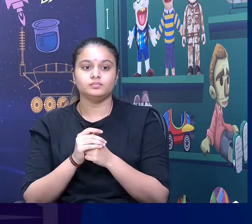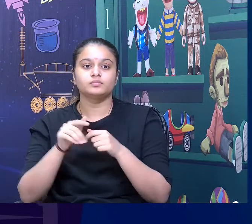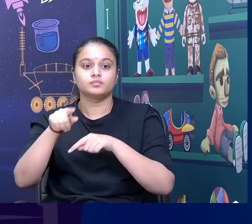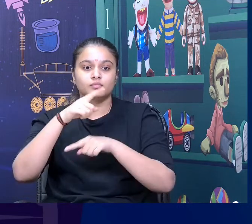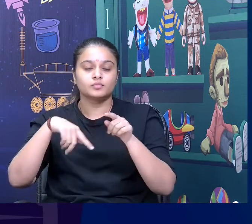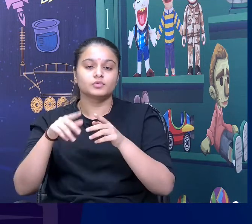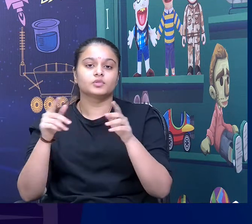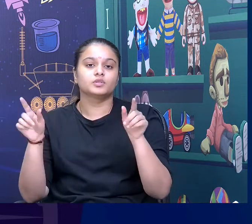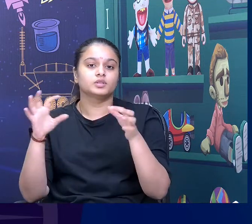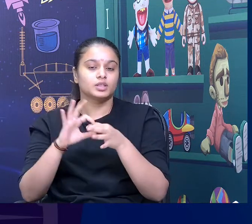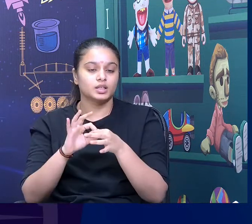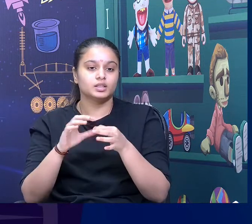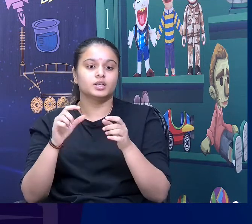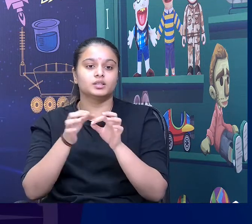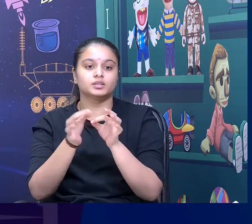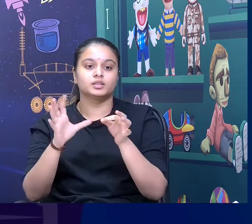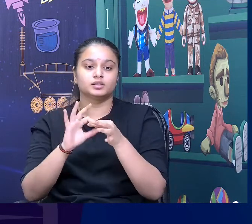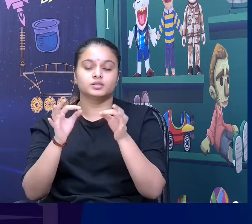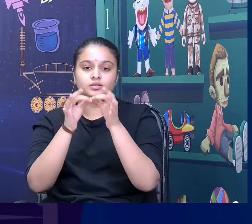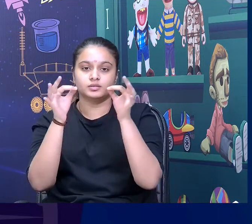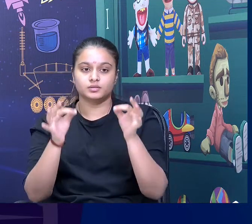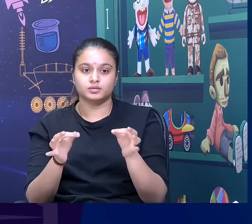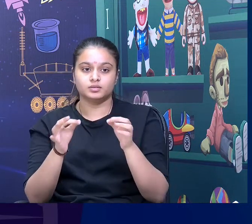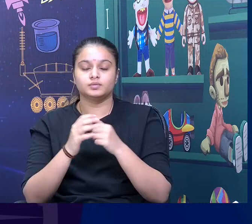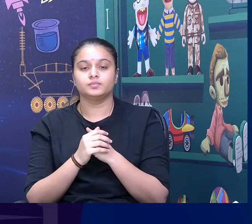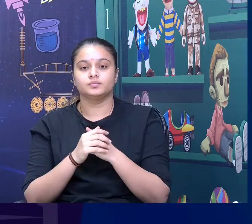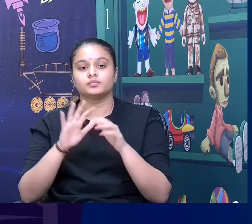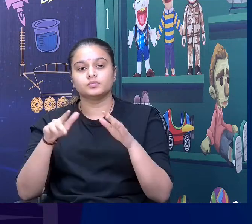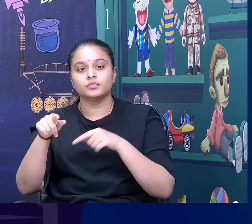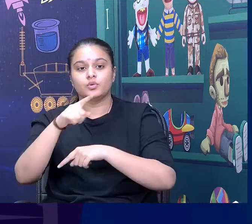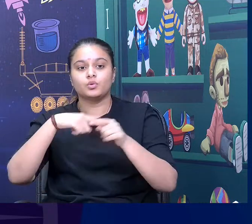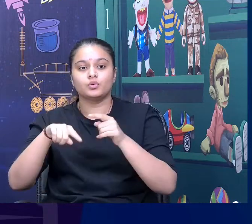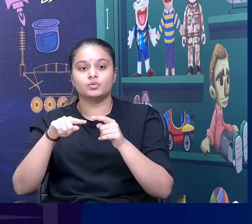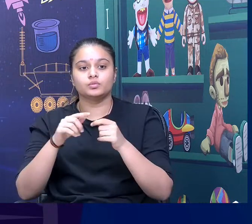So you have to stay tuned with NCERT Official.